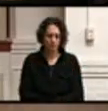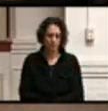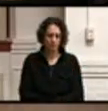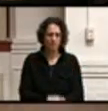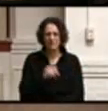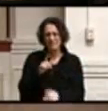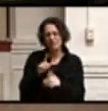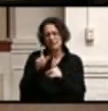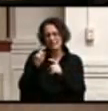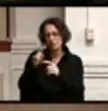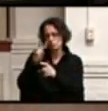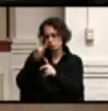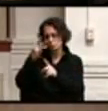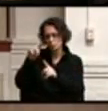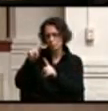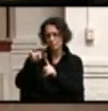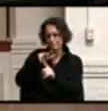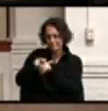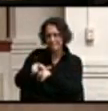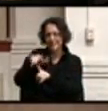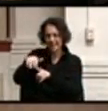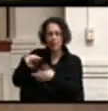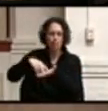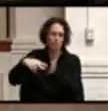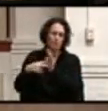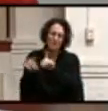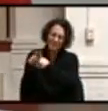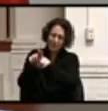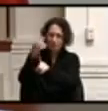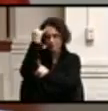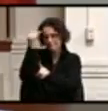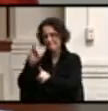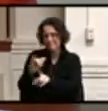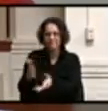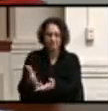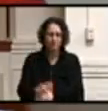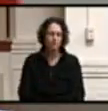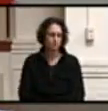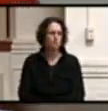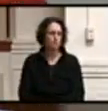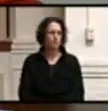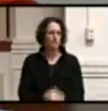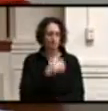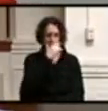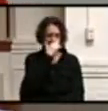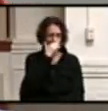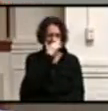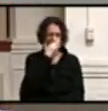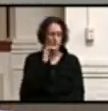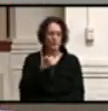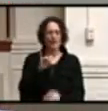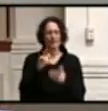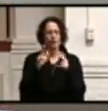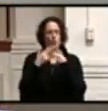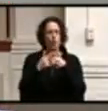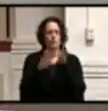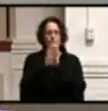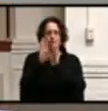Right. So that's our development fund. That's the composition of our development fund. If you turn to